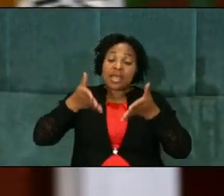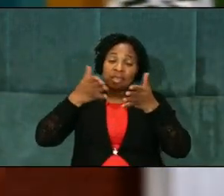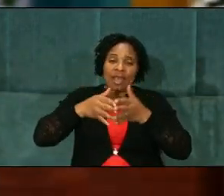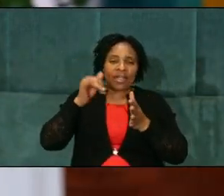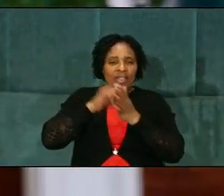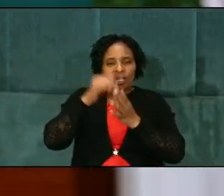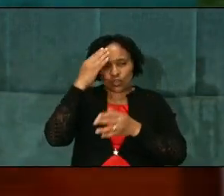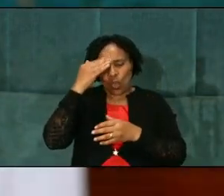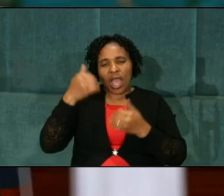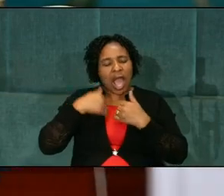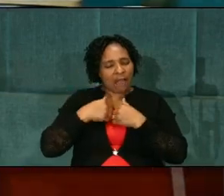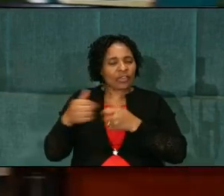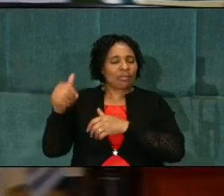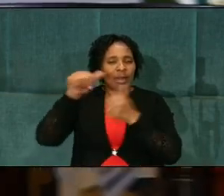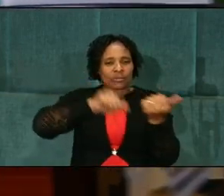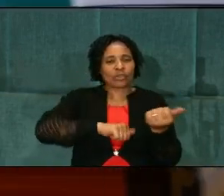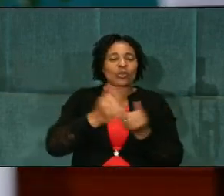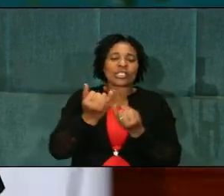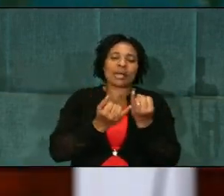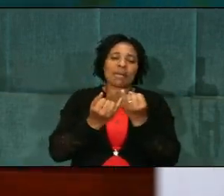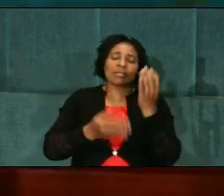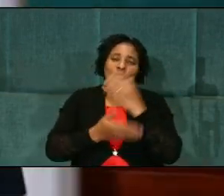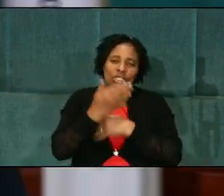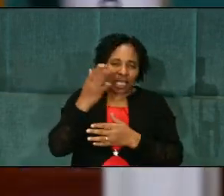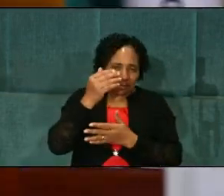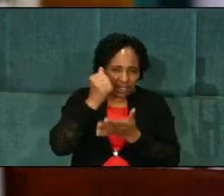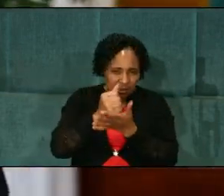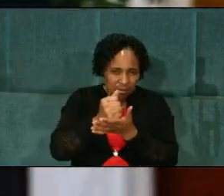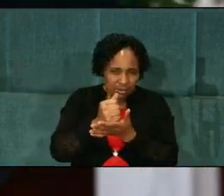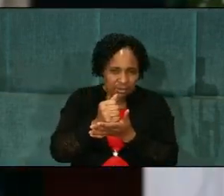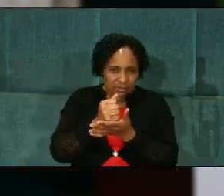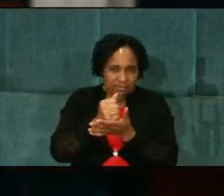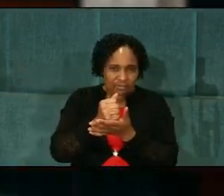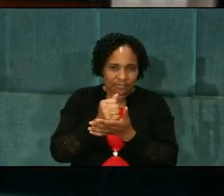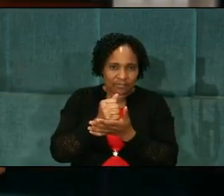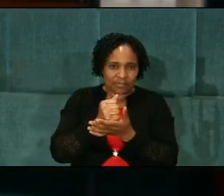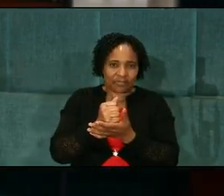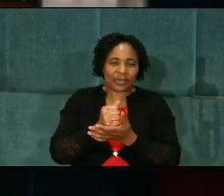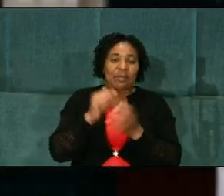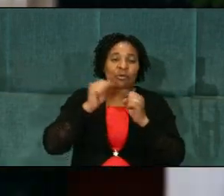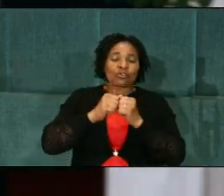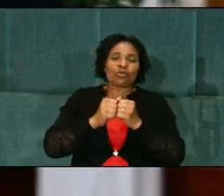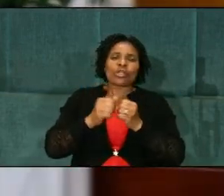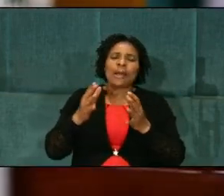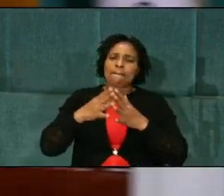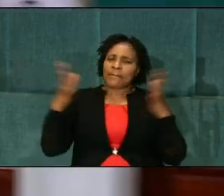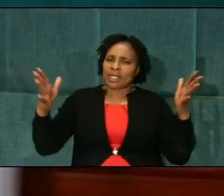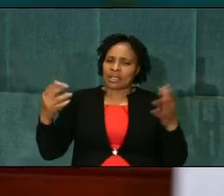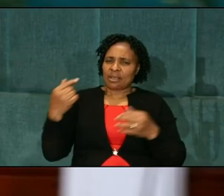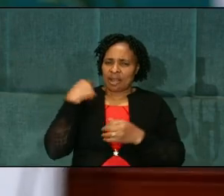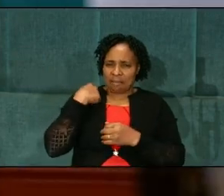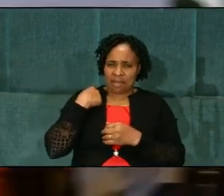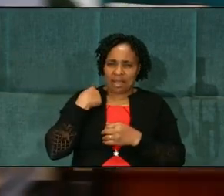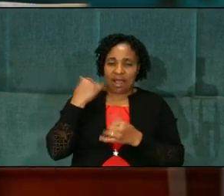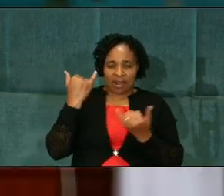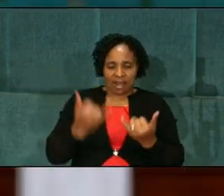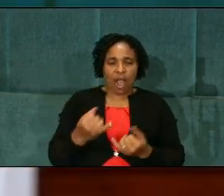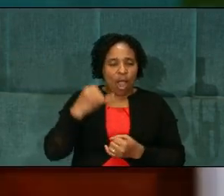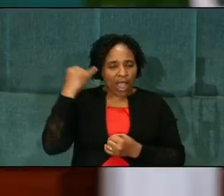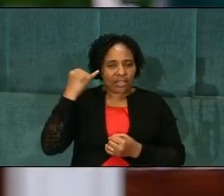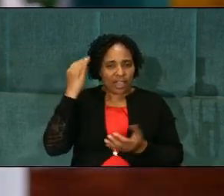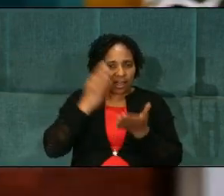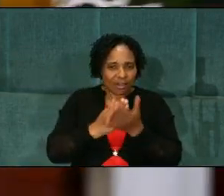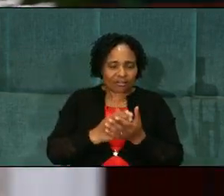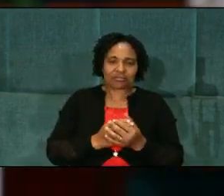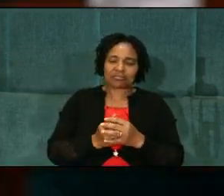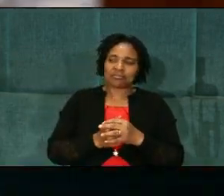baptism on Sabbath morning. Amen. Yeah, we are going to be in the number. So you get the idea then. I'm